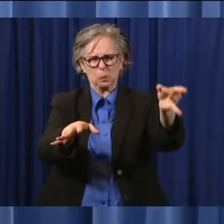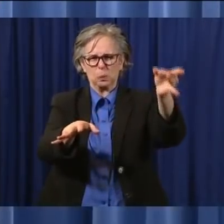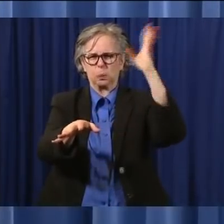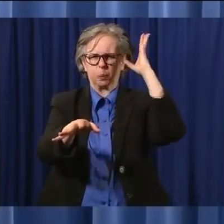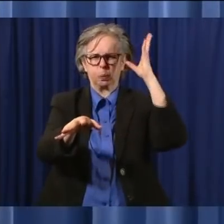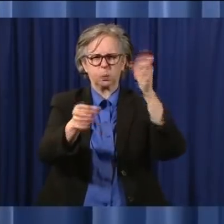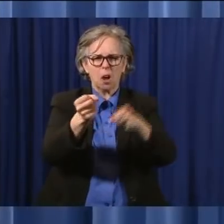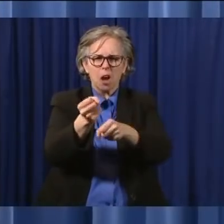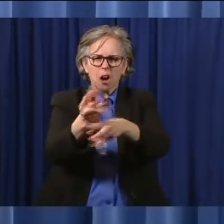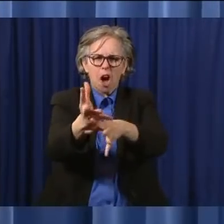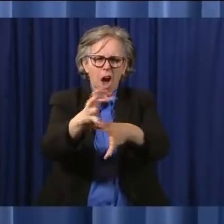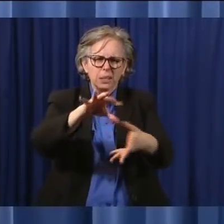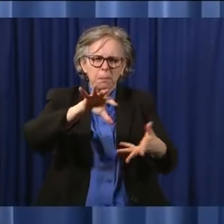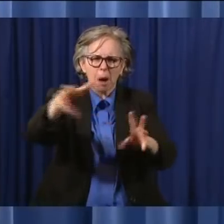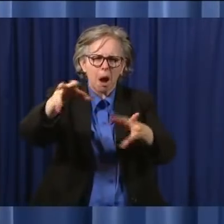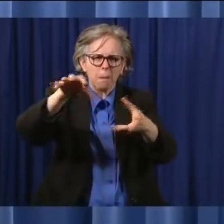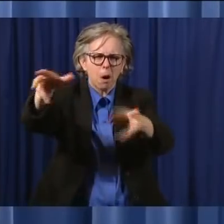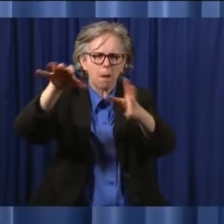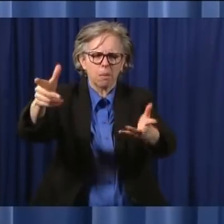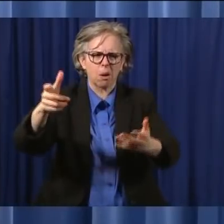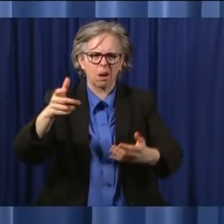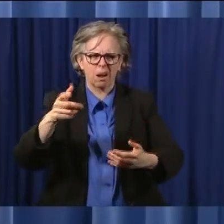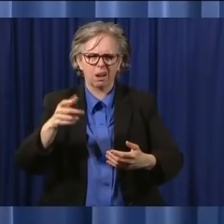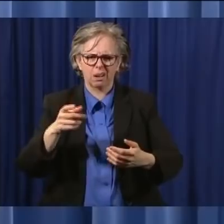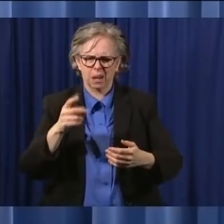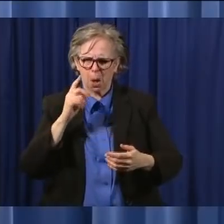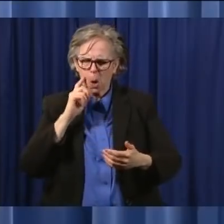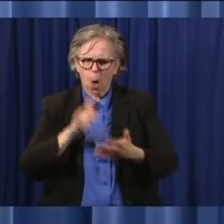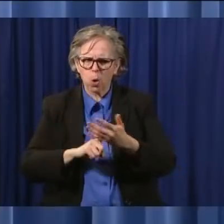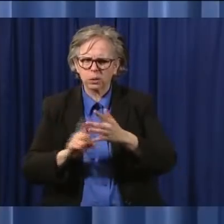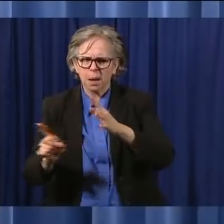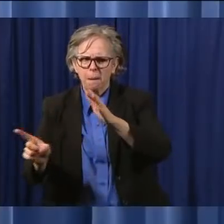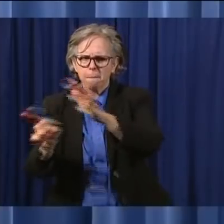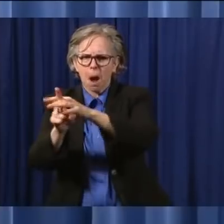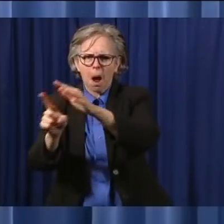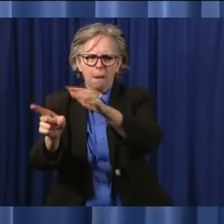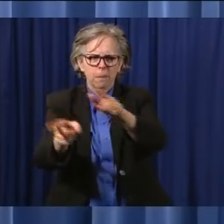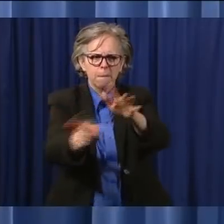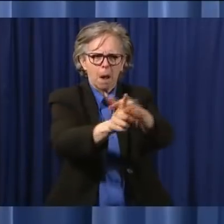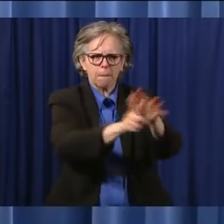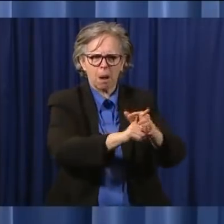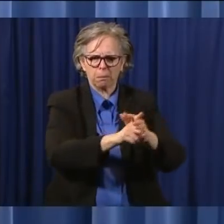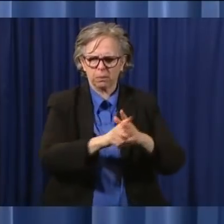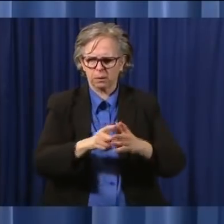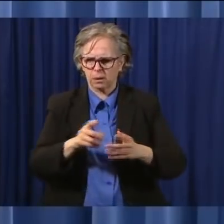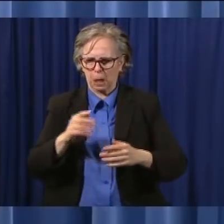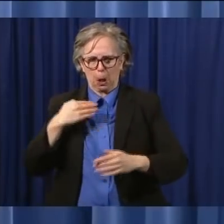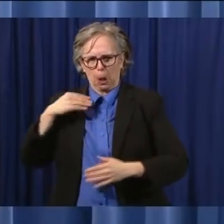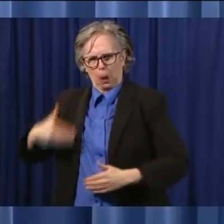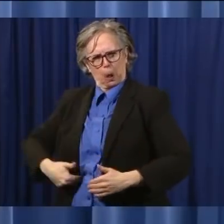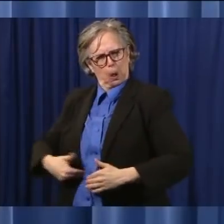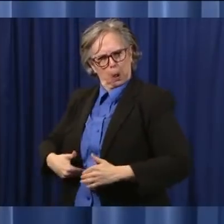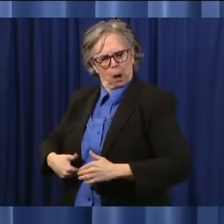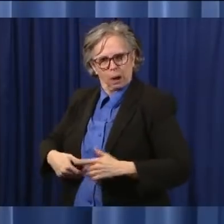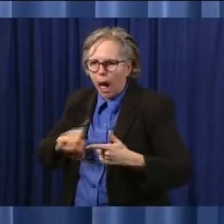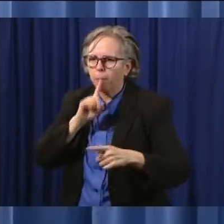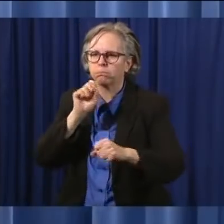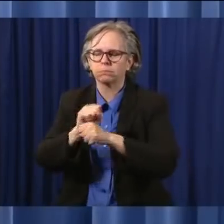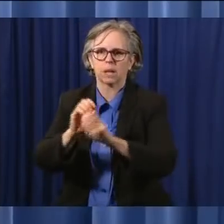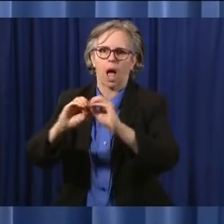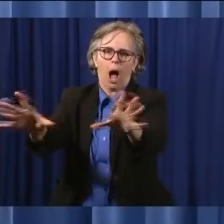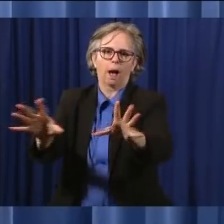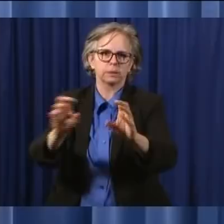already knew. That is that there are very clear and long-standing